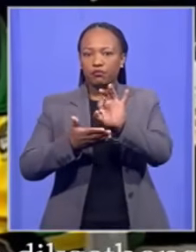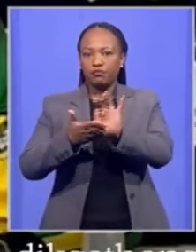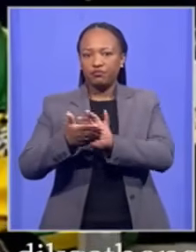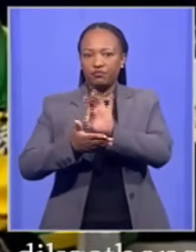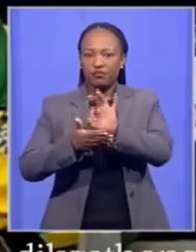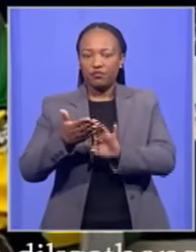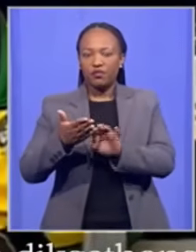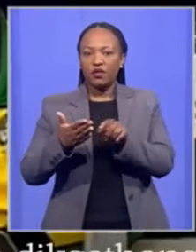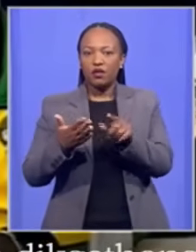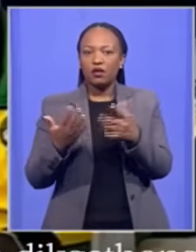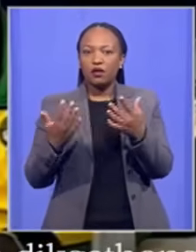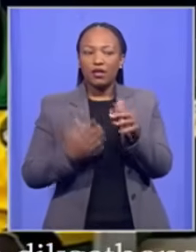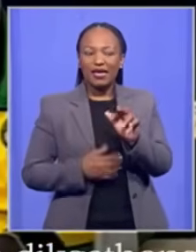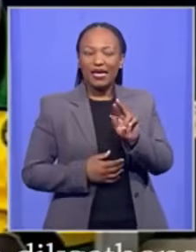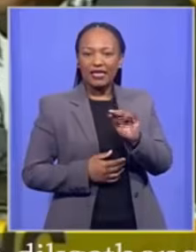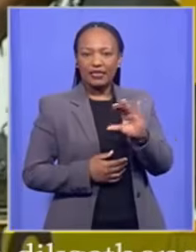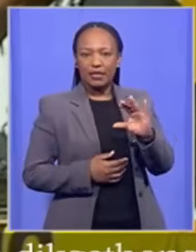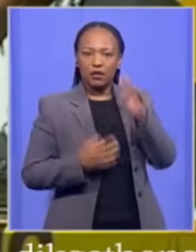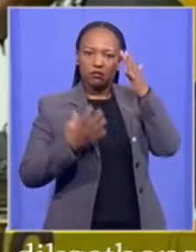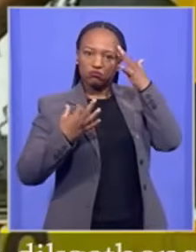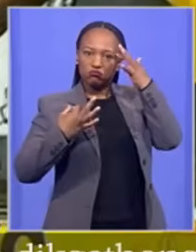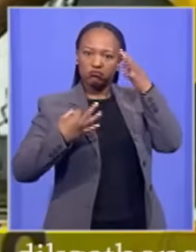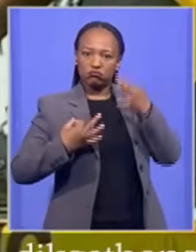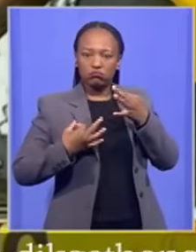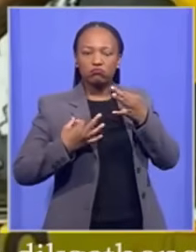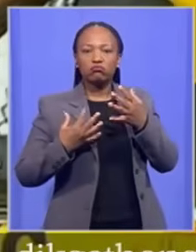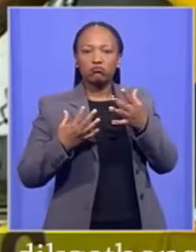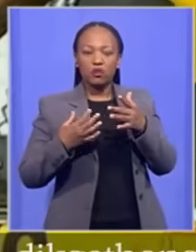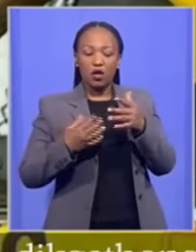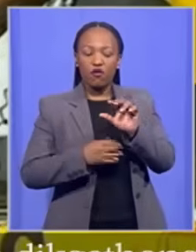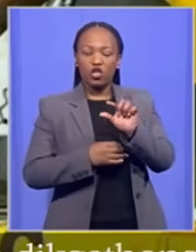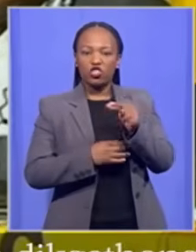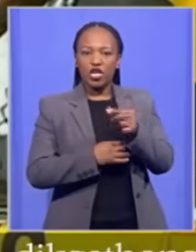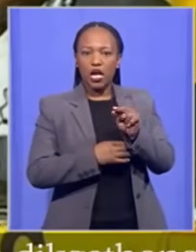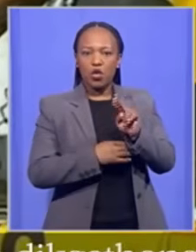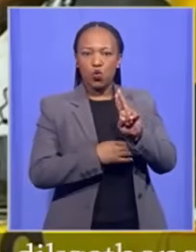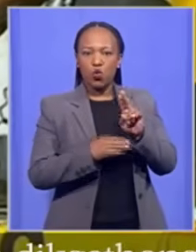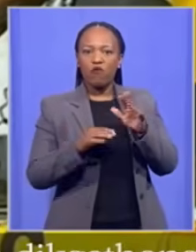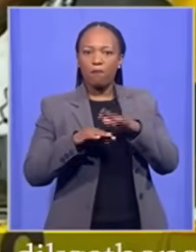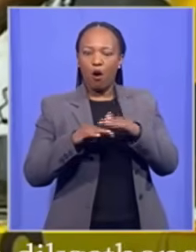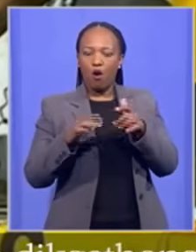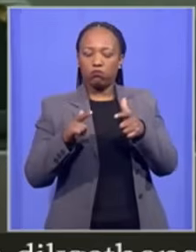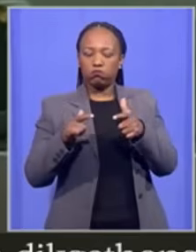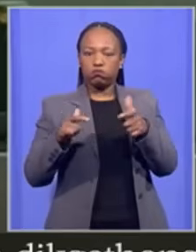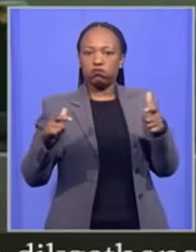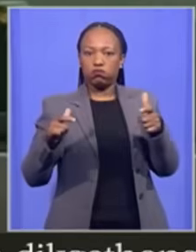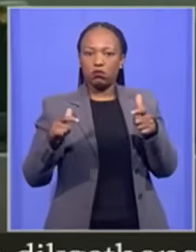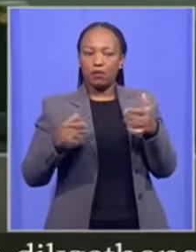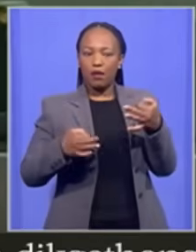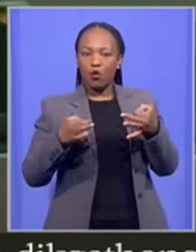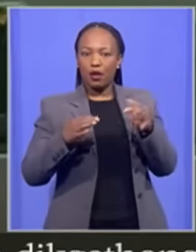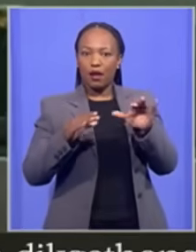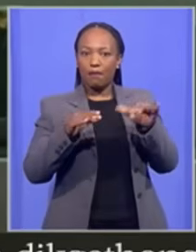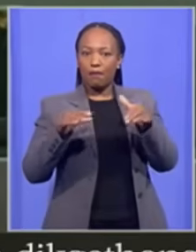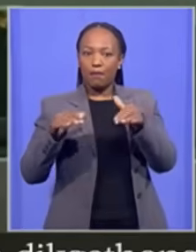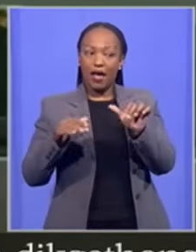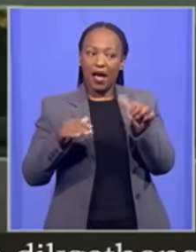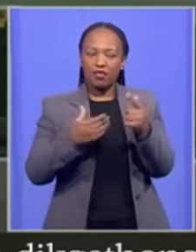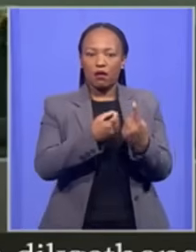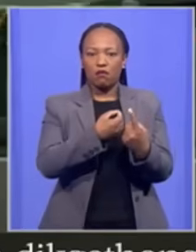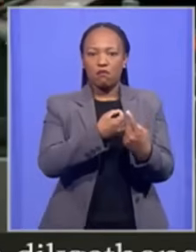lengwe komiti-phetiši ya mokgatlo e tšere sephetho sa go godiša mmušo wa bosetšhaba wa botee ka go mema mekgatlo e mengwe go tšea